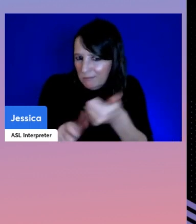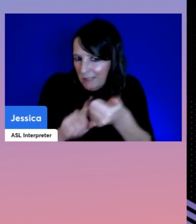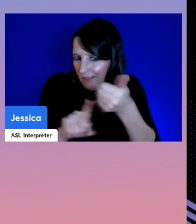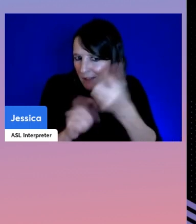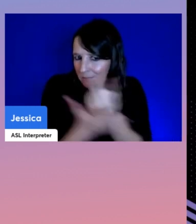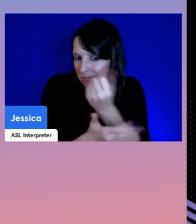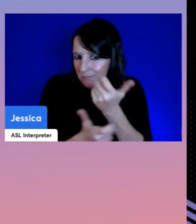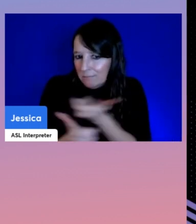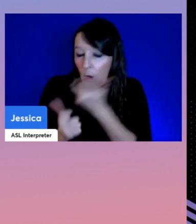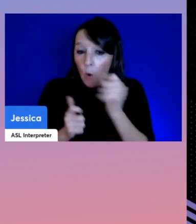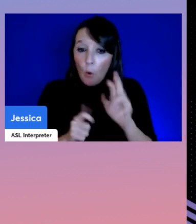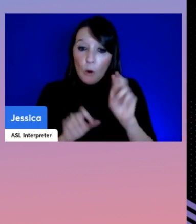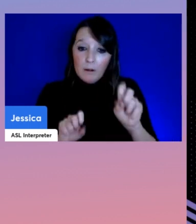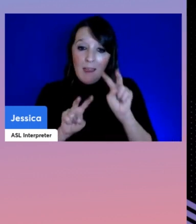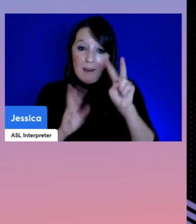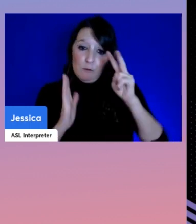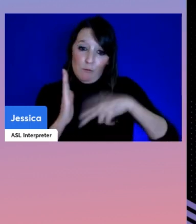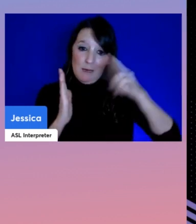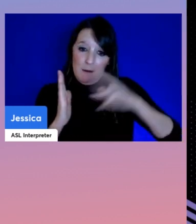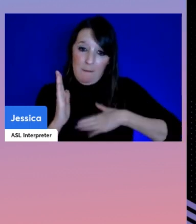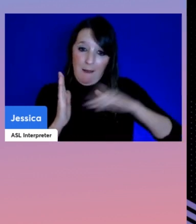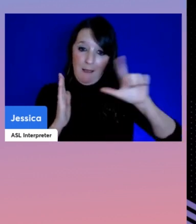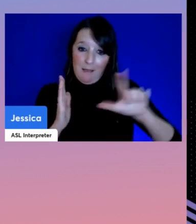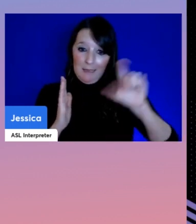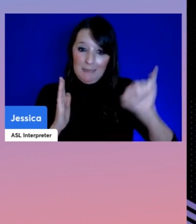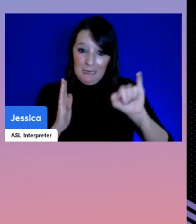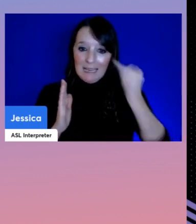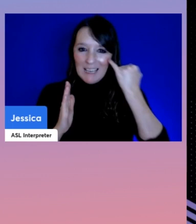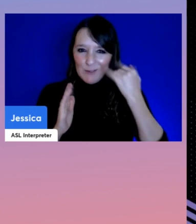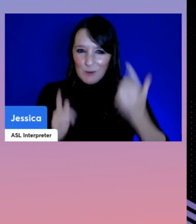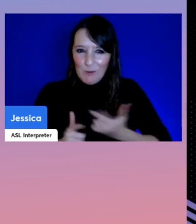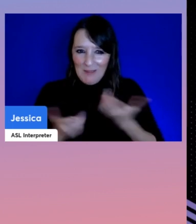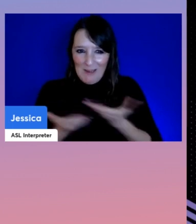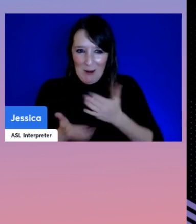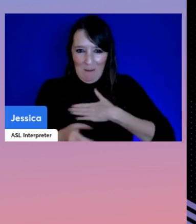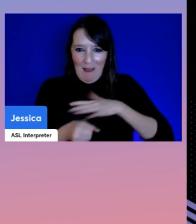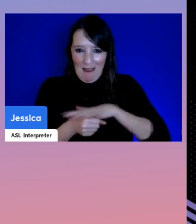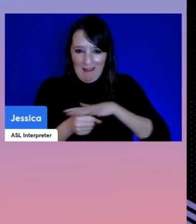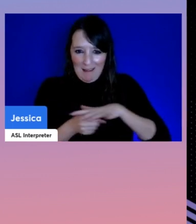me on LinkedIn. And if you're based in the Gothenburg area, I suggest you go to